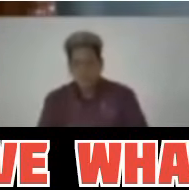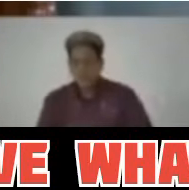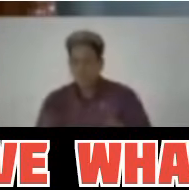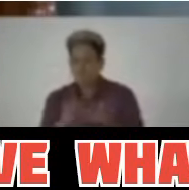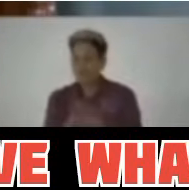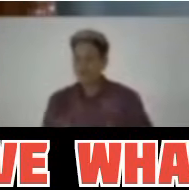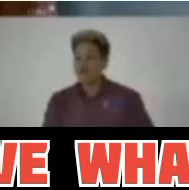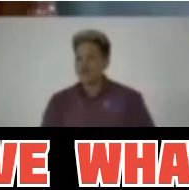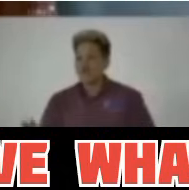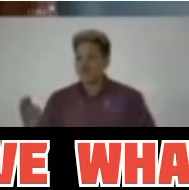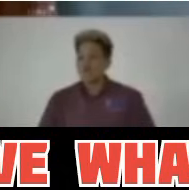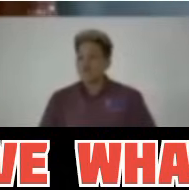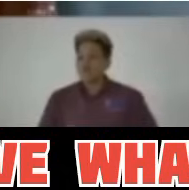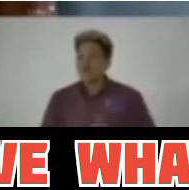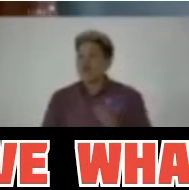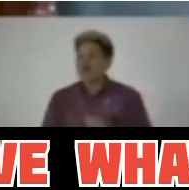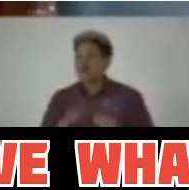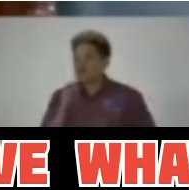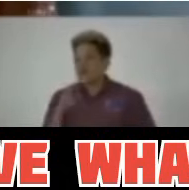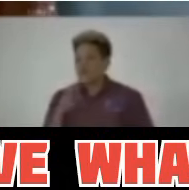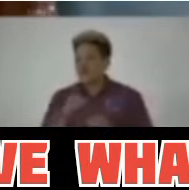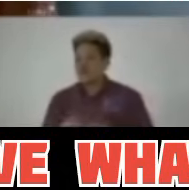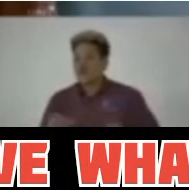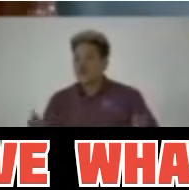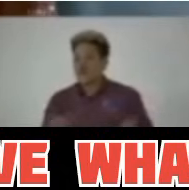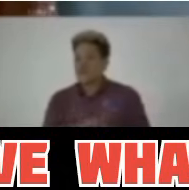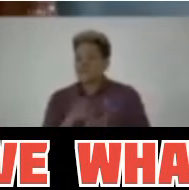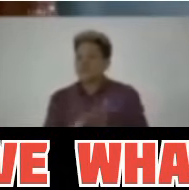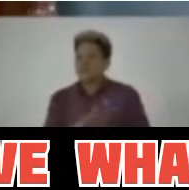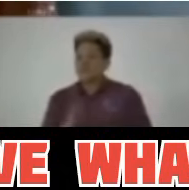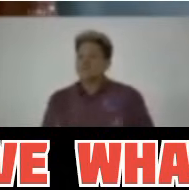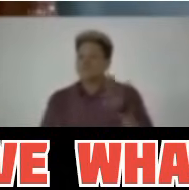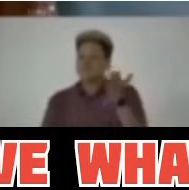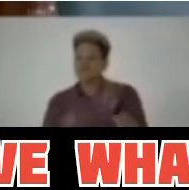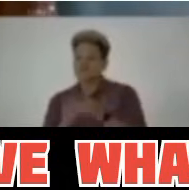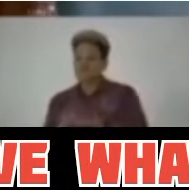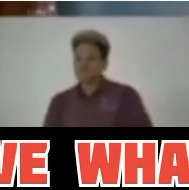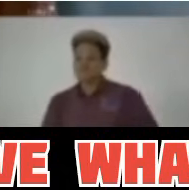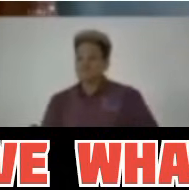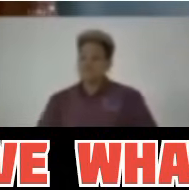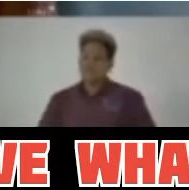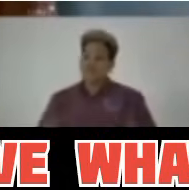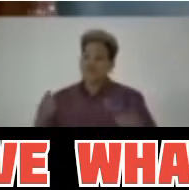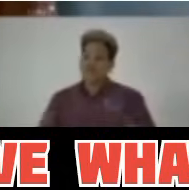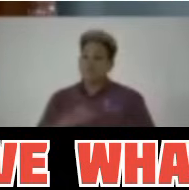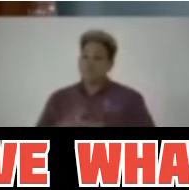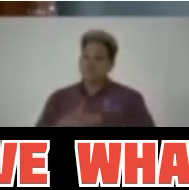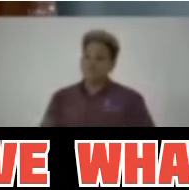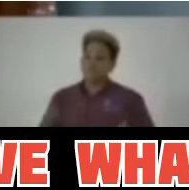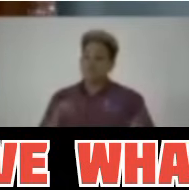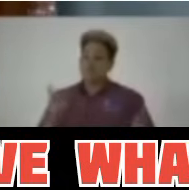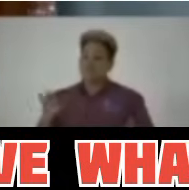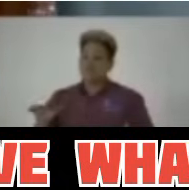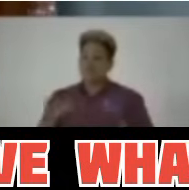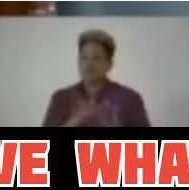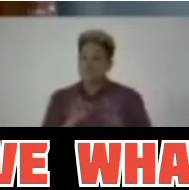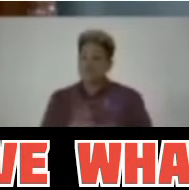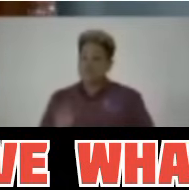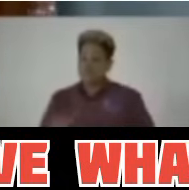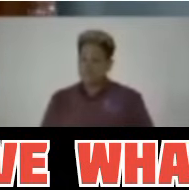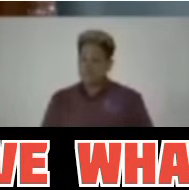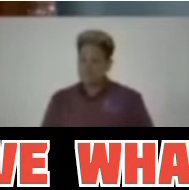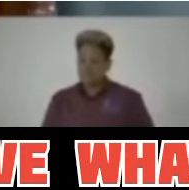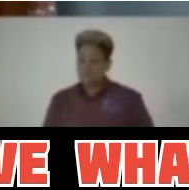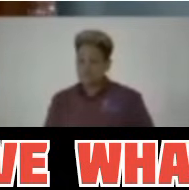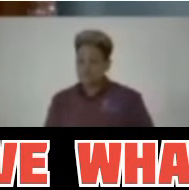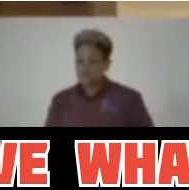belong in the House, and is not included in any document submitted in this Honourable House. Please remove your comment.